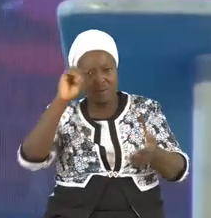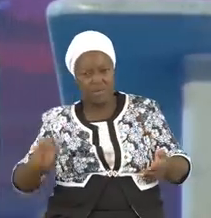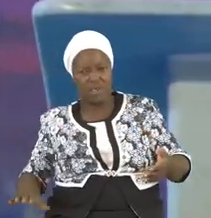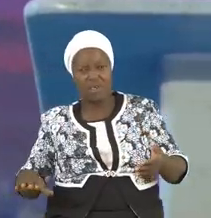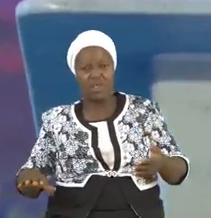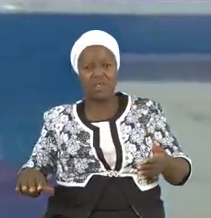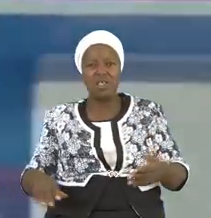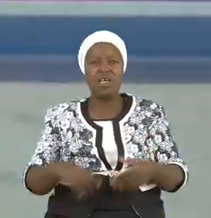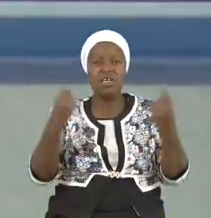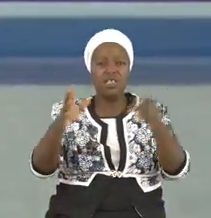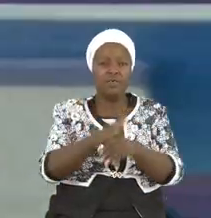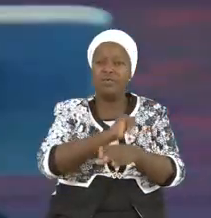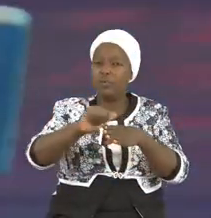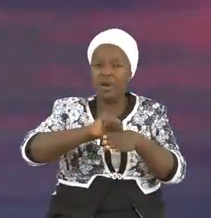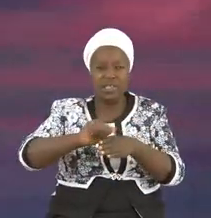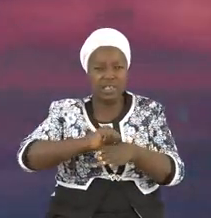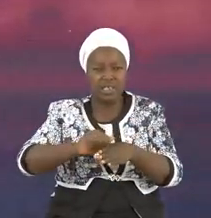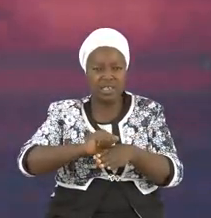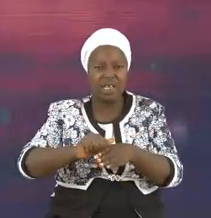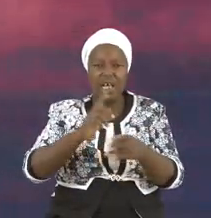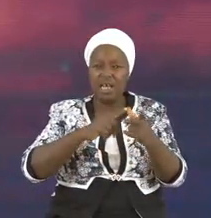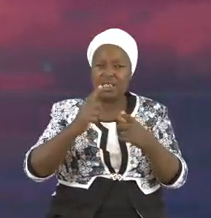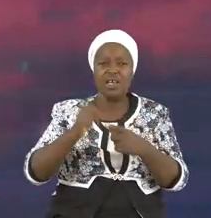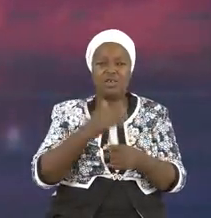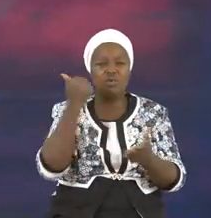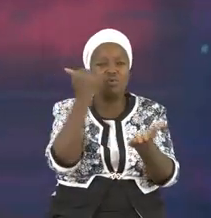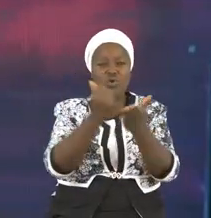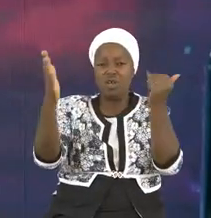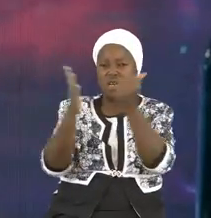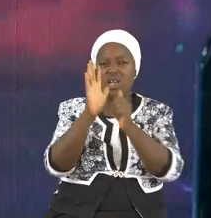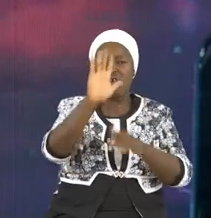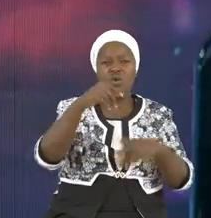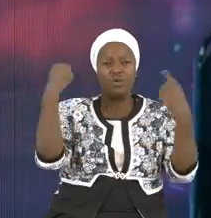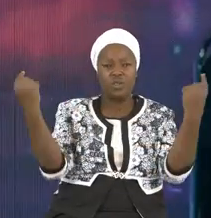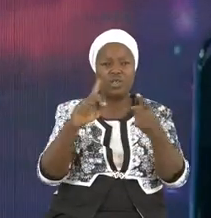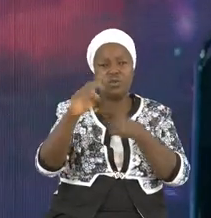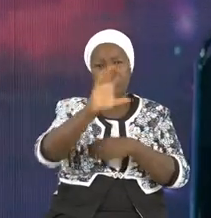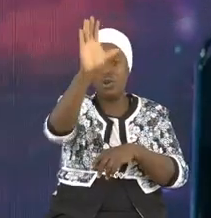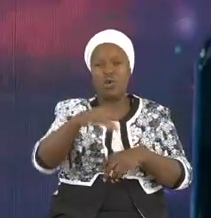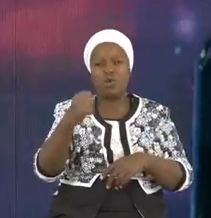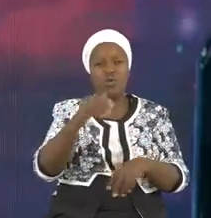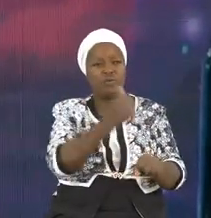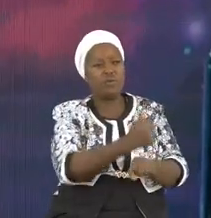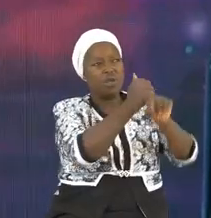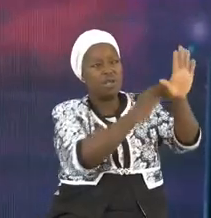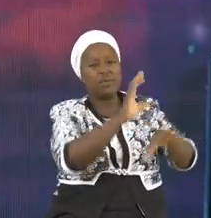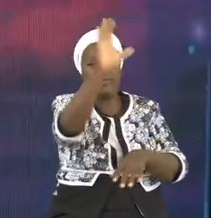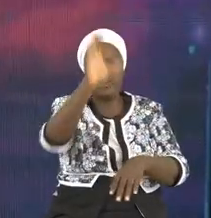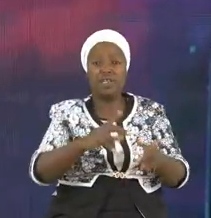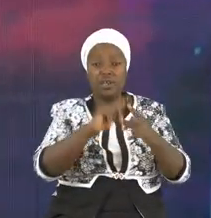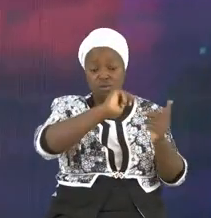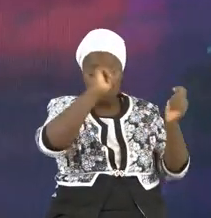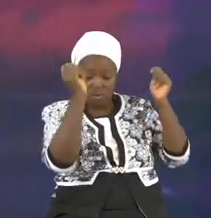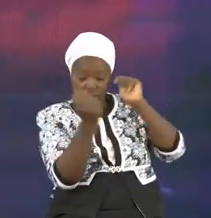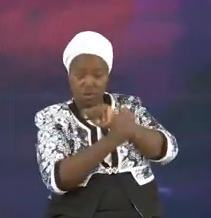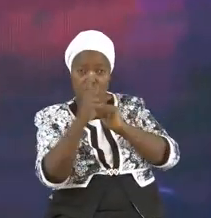practices, and then you nail your sins to the cross of Calvary. And you turn your whole